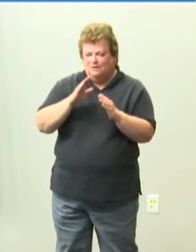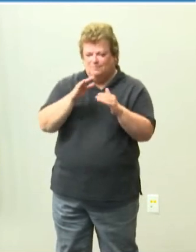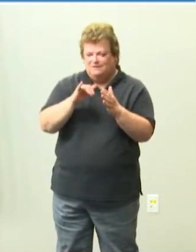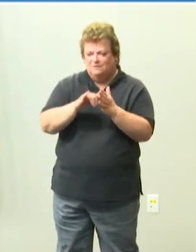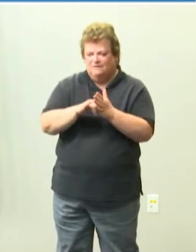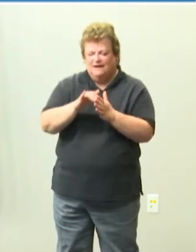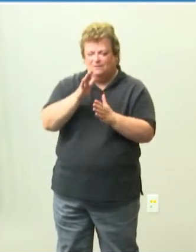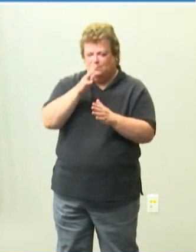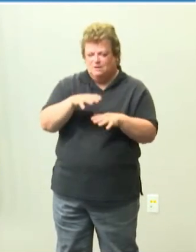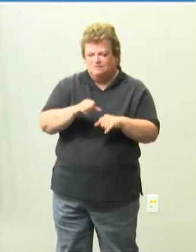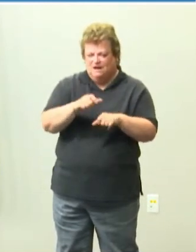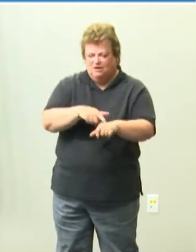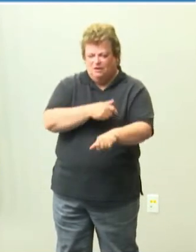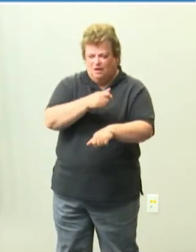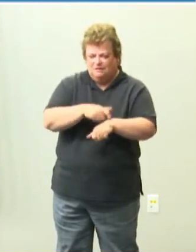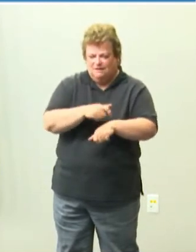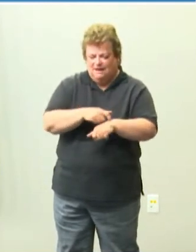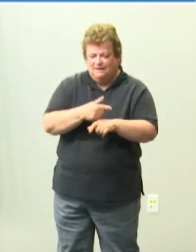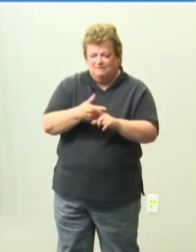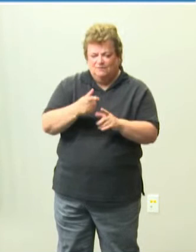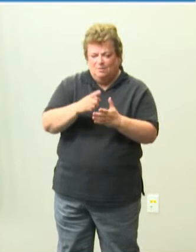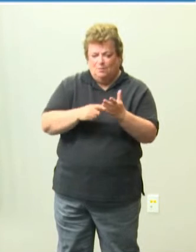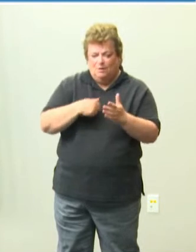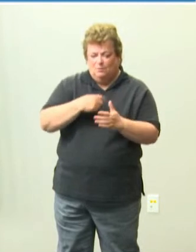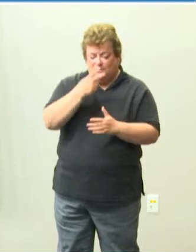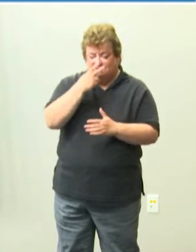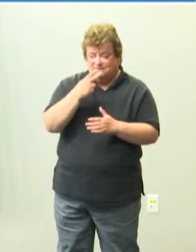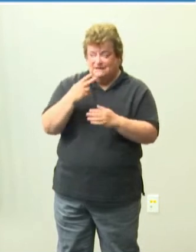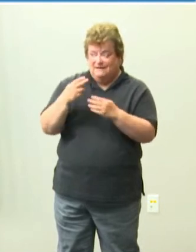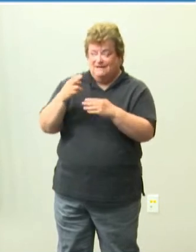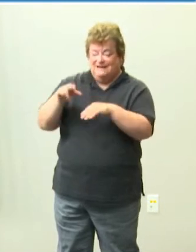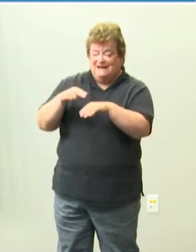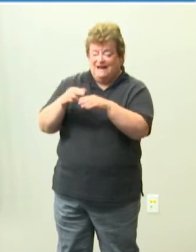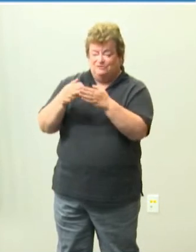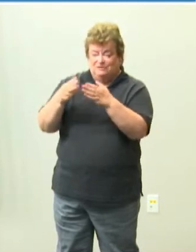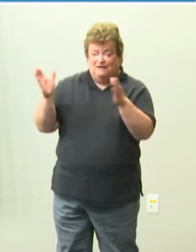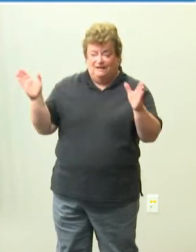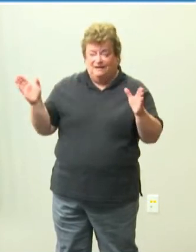long period of time from what we're seeing nationally and internationally.